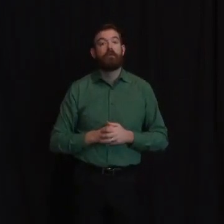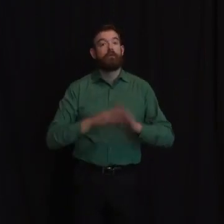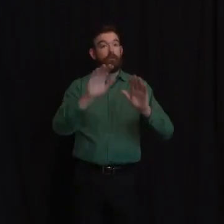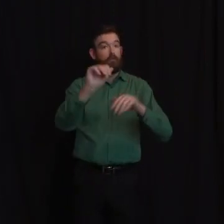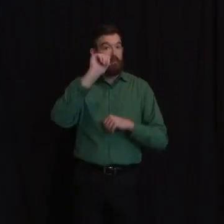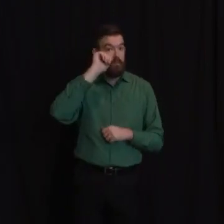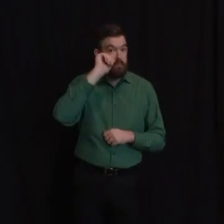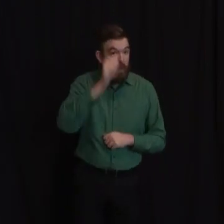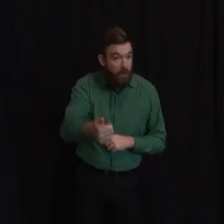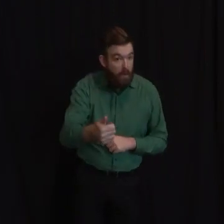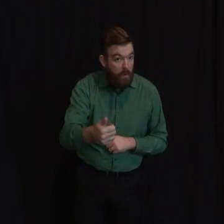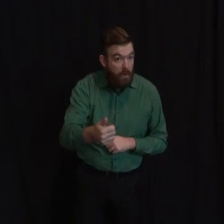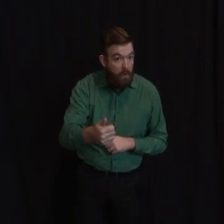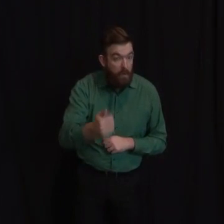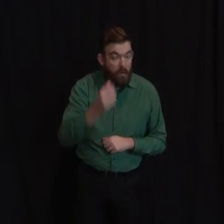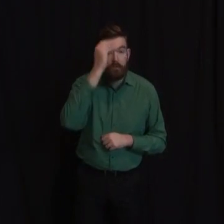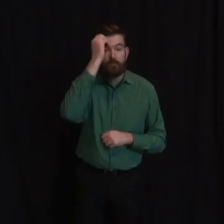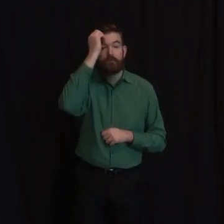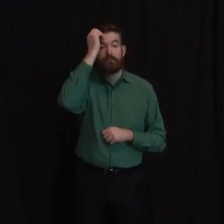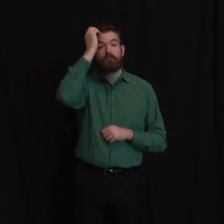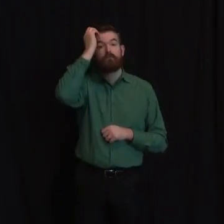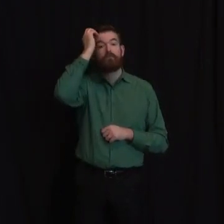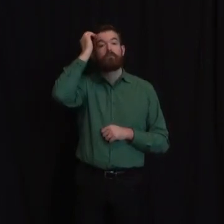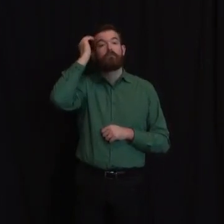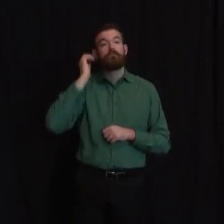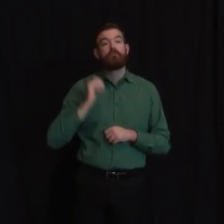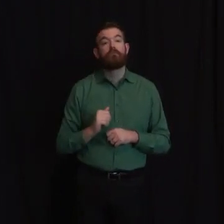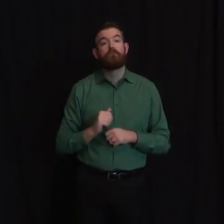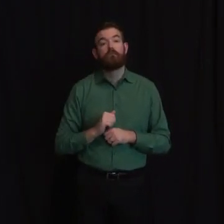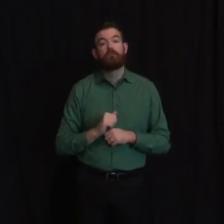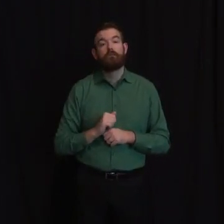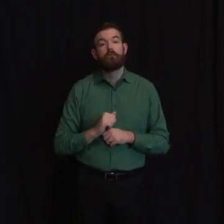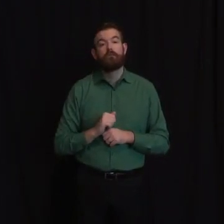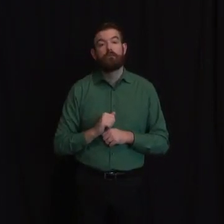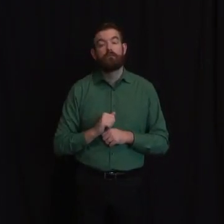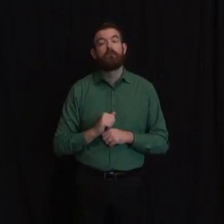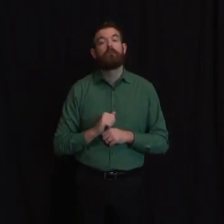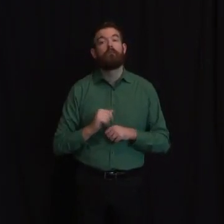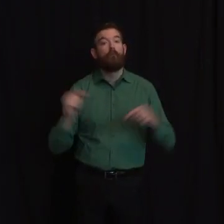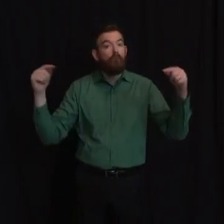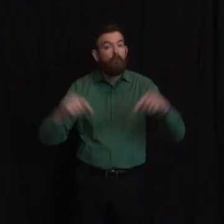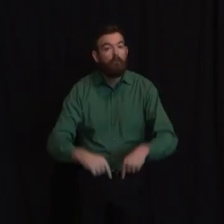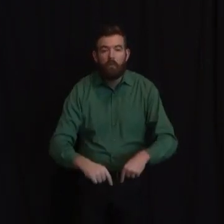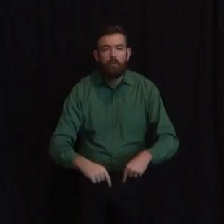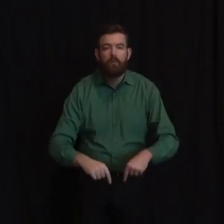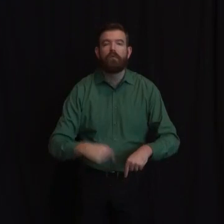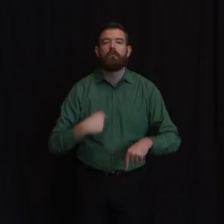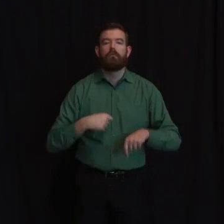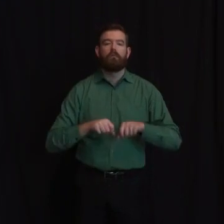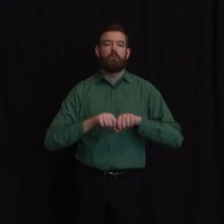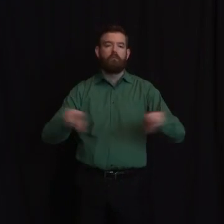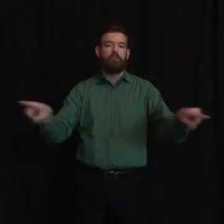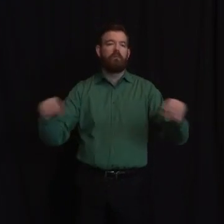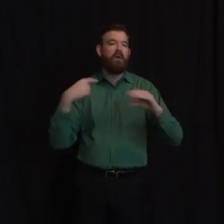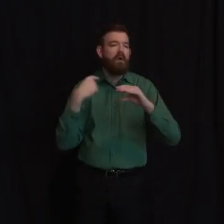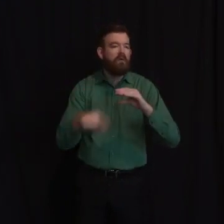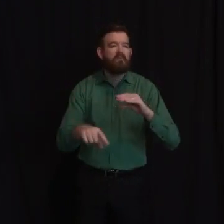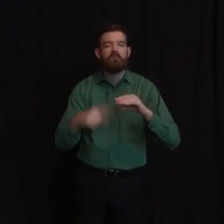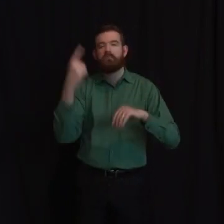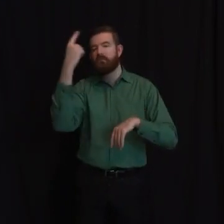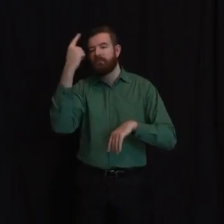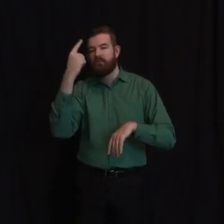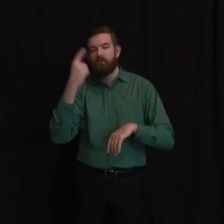or myself, we're going to be electronic, paper. And again, if there's a reason to get together on the phone or in